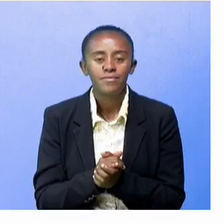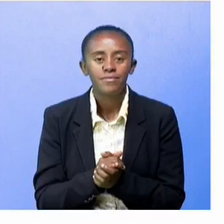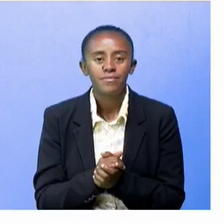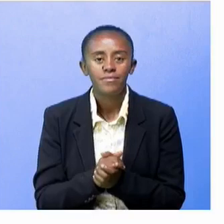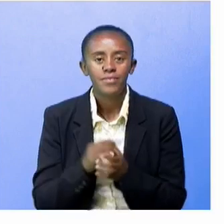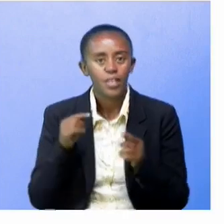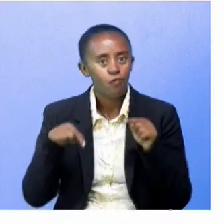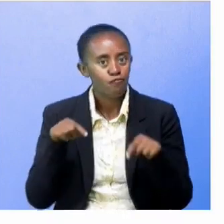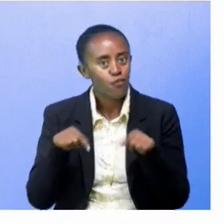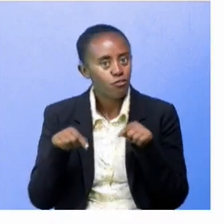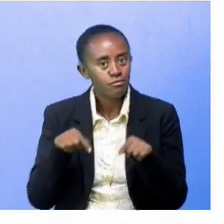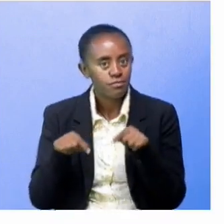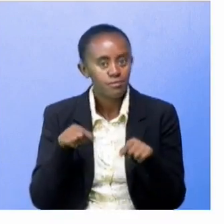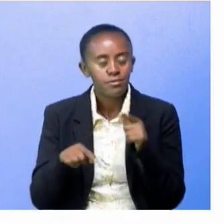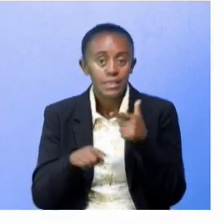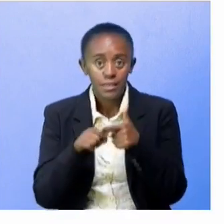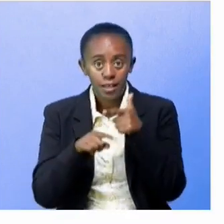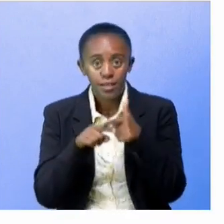The second